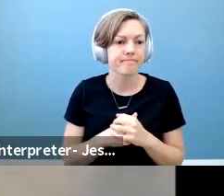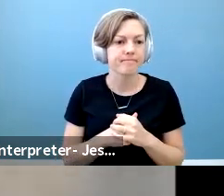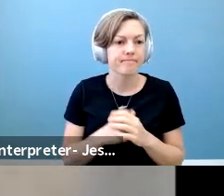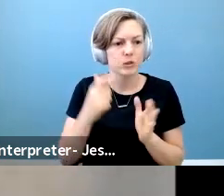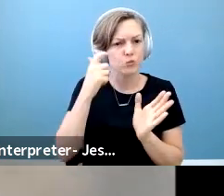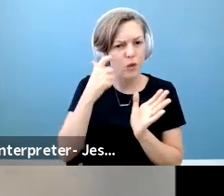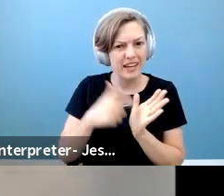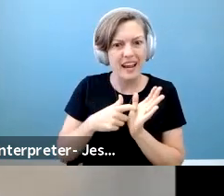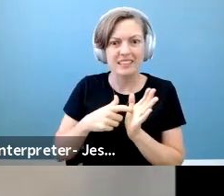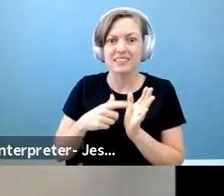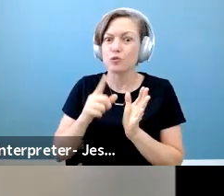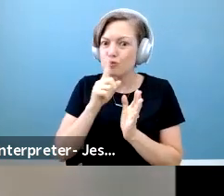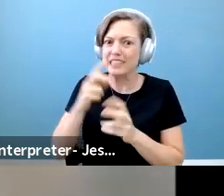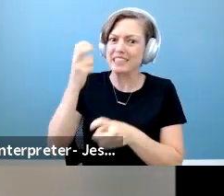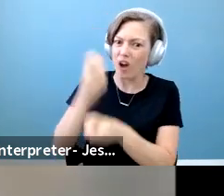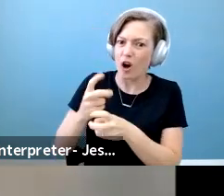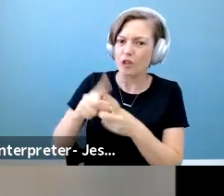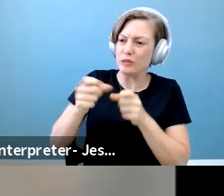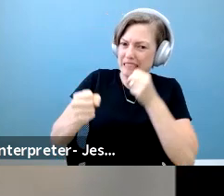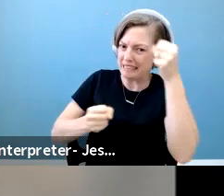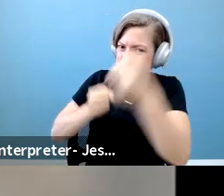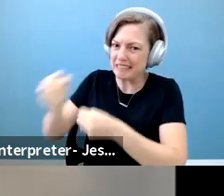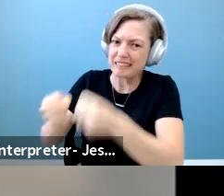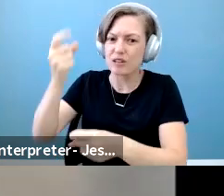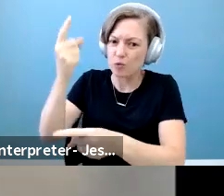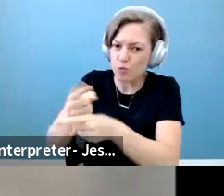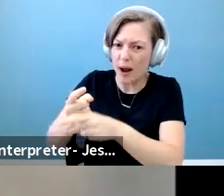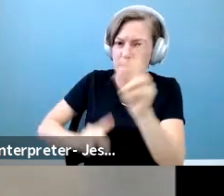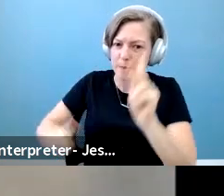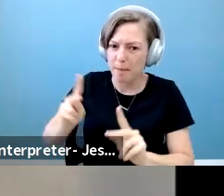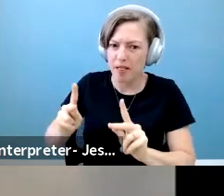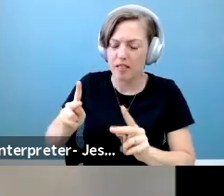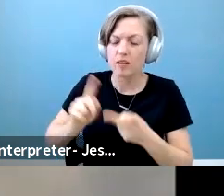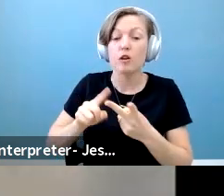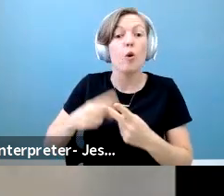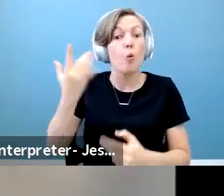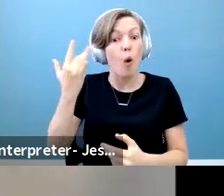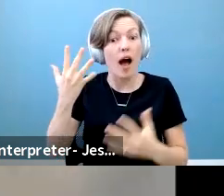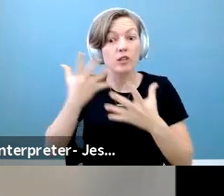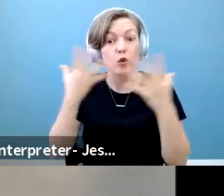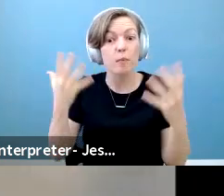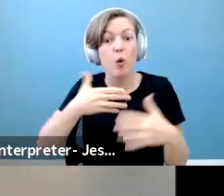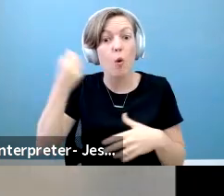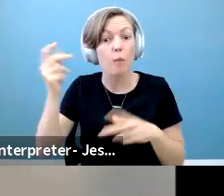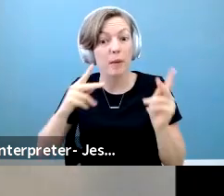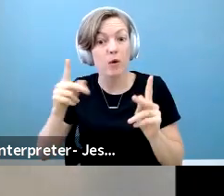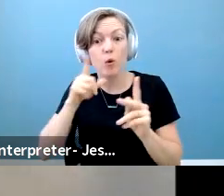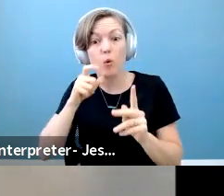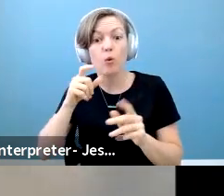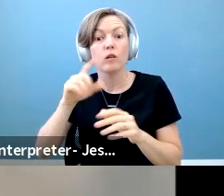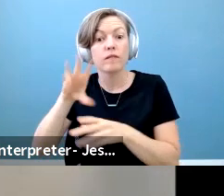recognize that reality and why there are so many older people in the legislature